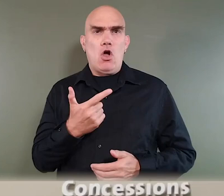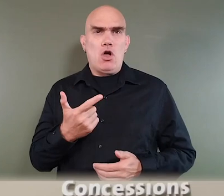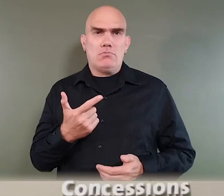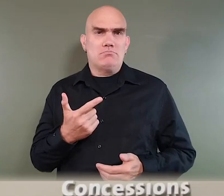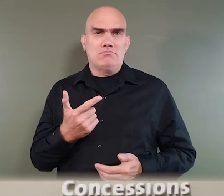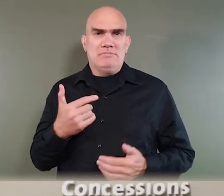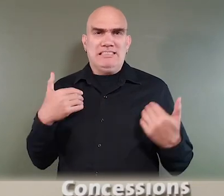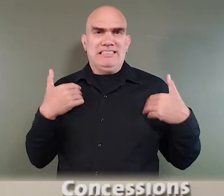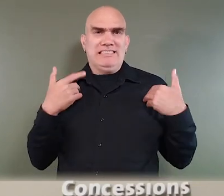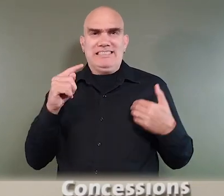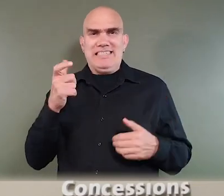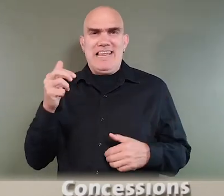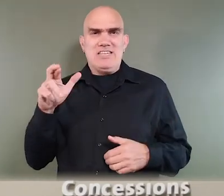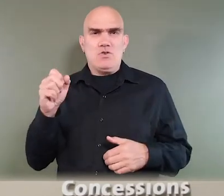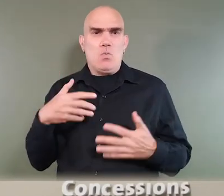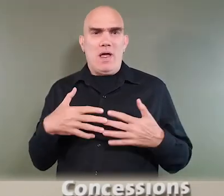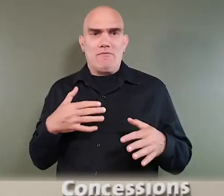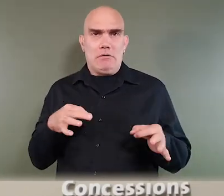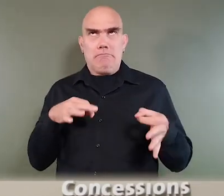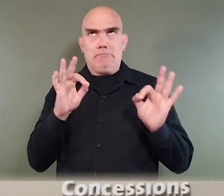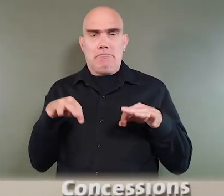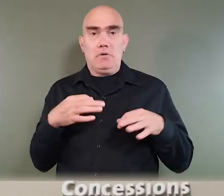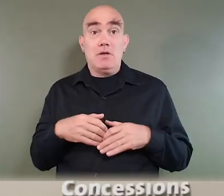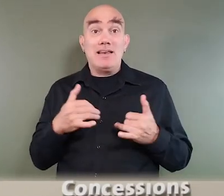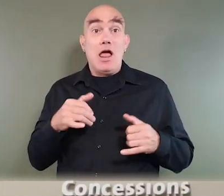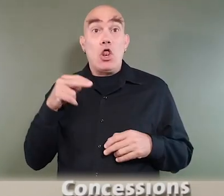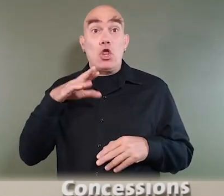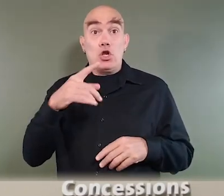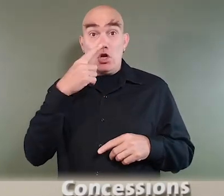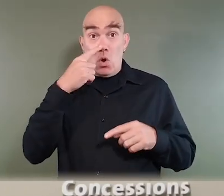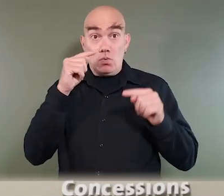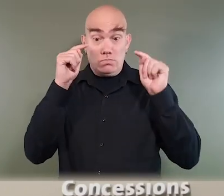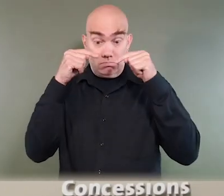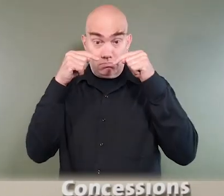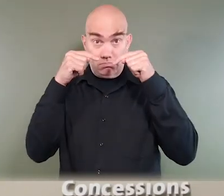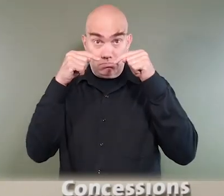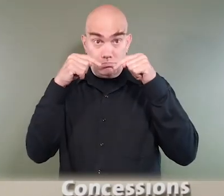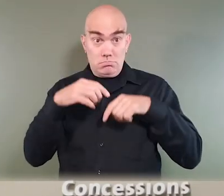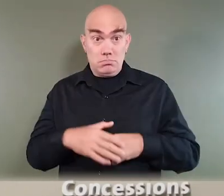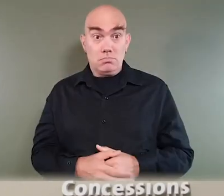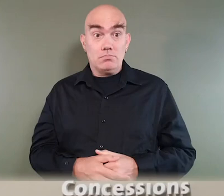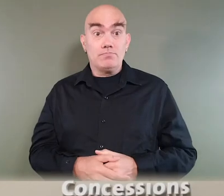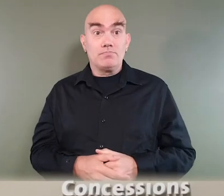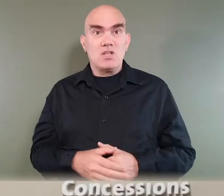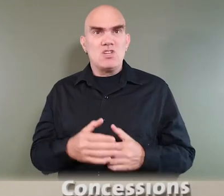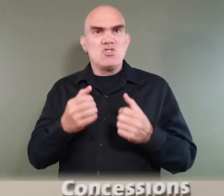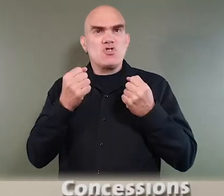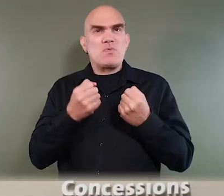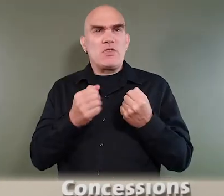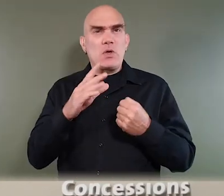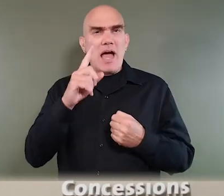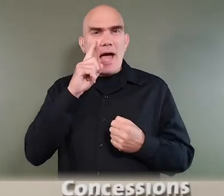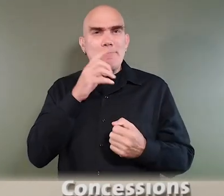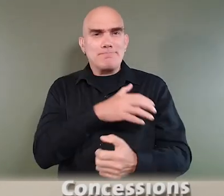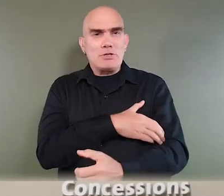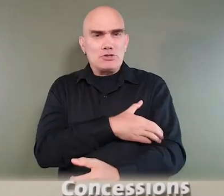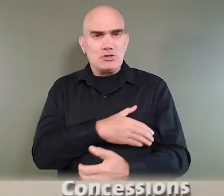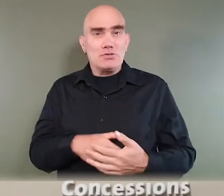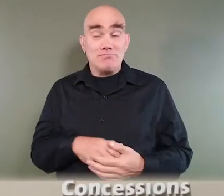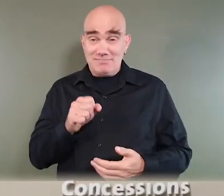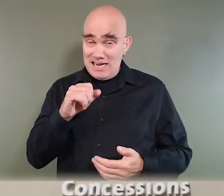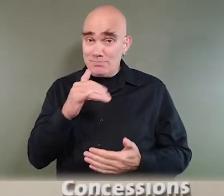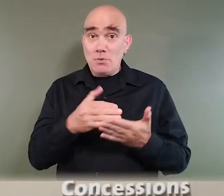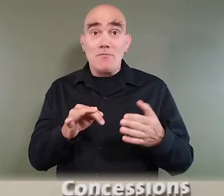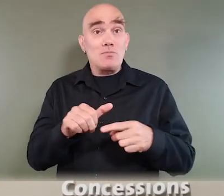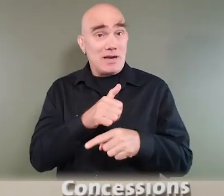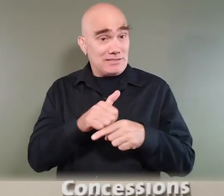Like, whatever. Now look at your nose. It's strengthening our eye muscles. And yeah, that's part of the